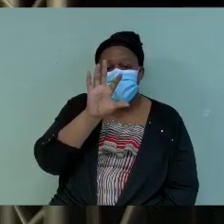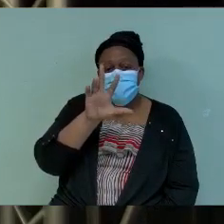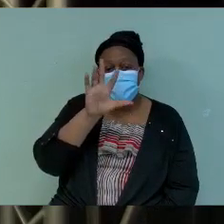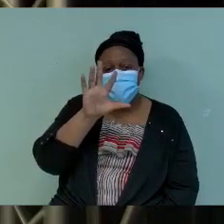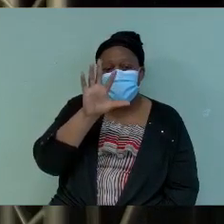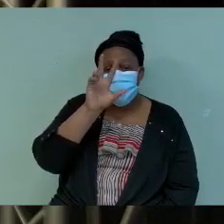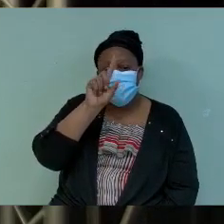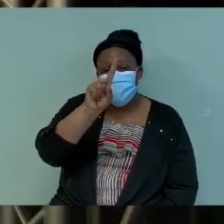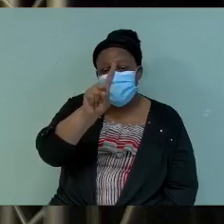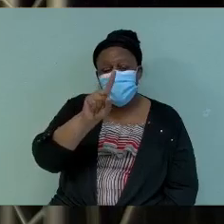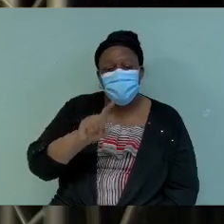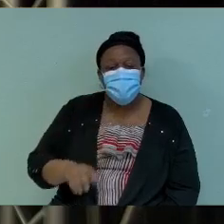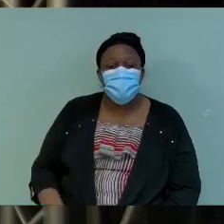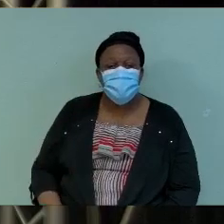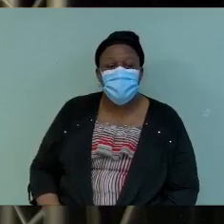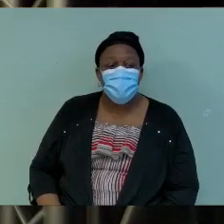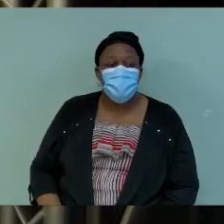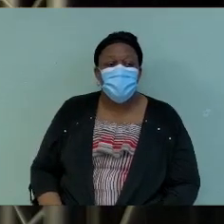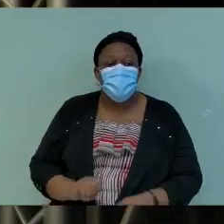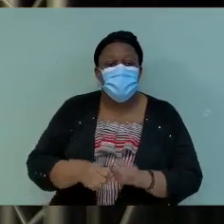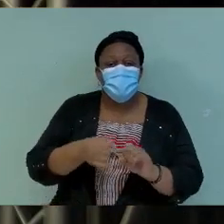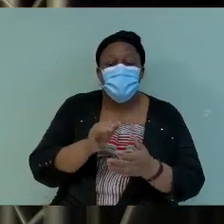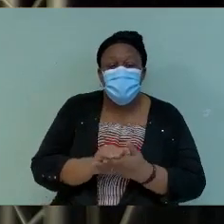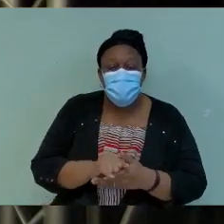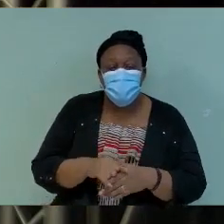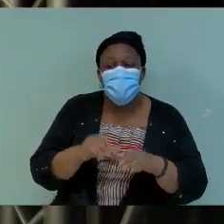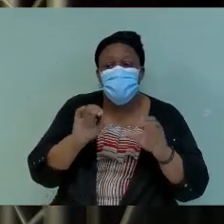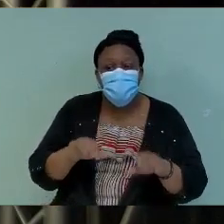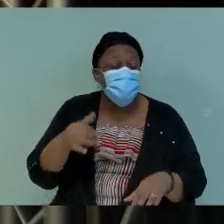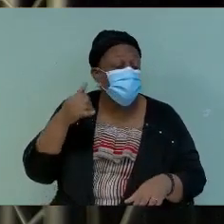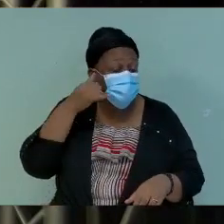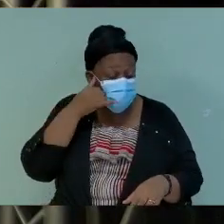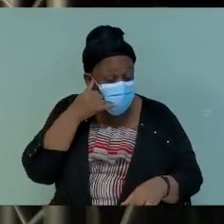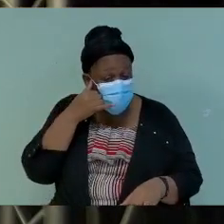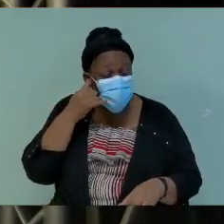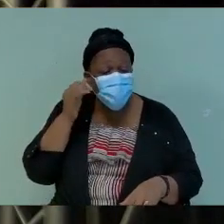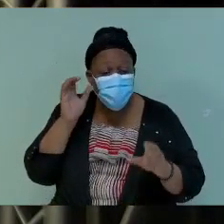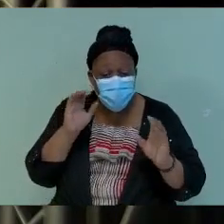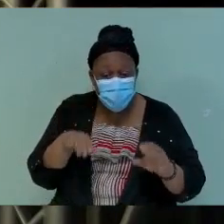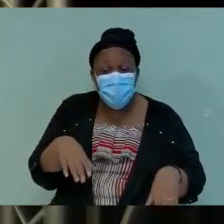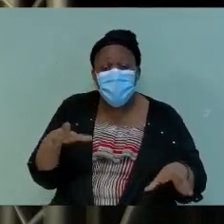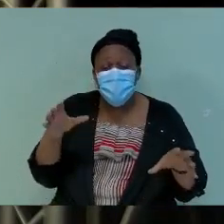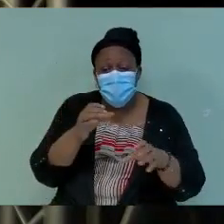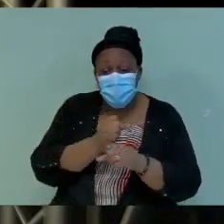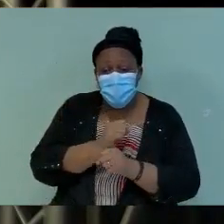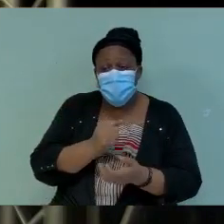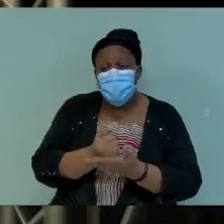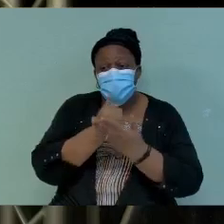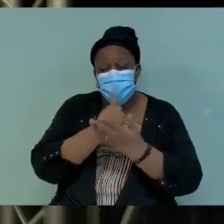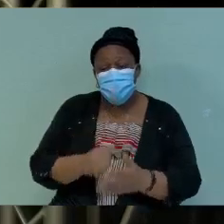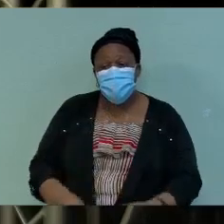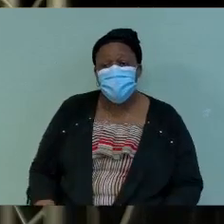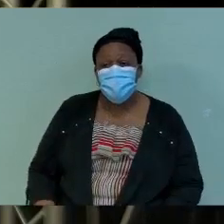669-9551 to make arrangements so that they can receive care. If you miss any of these